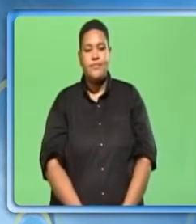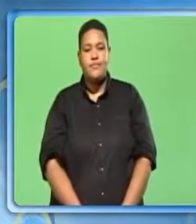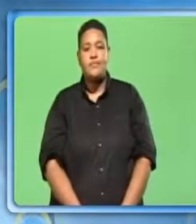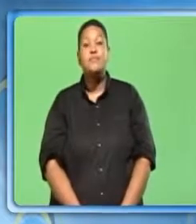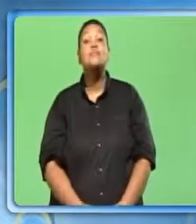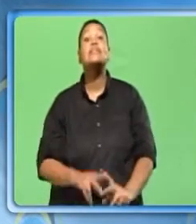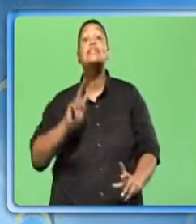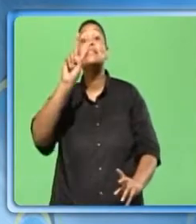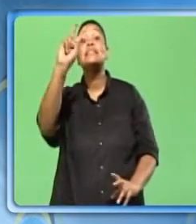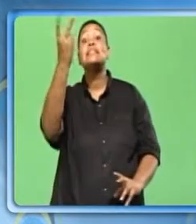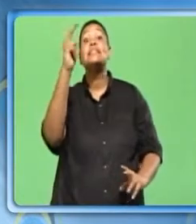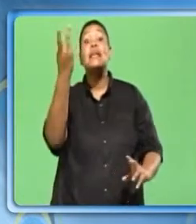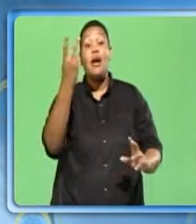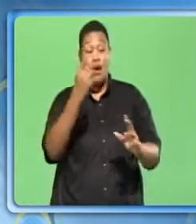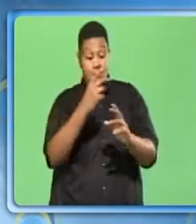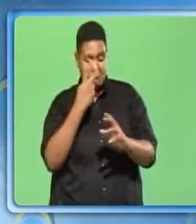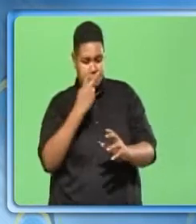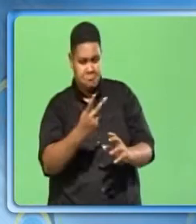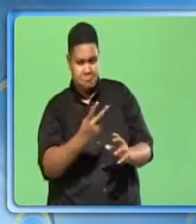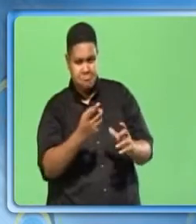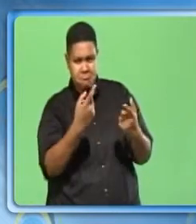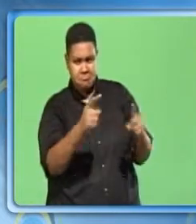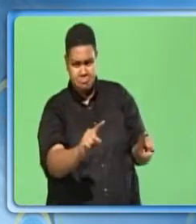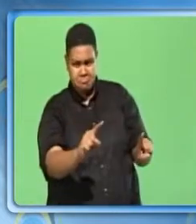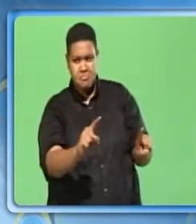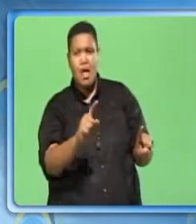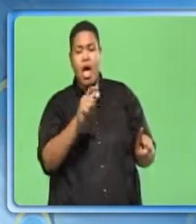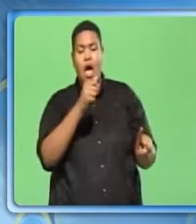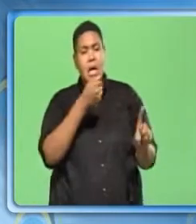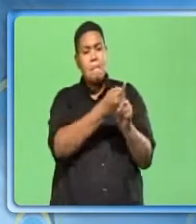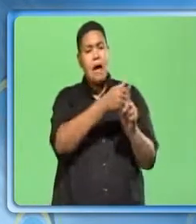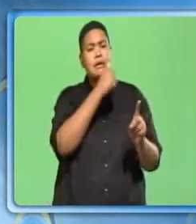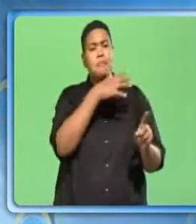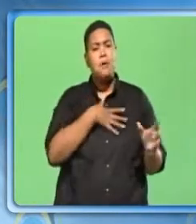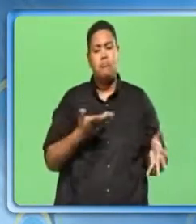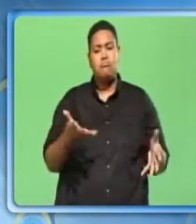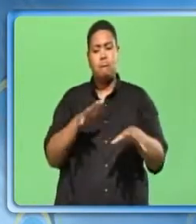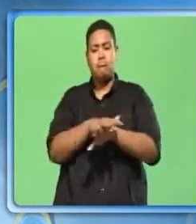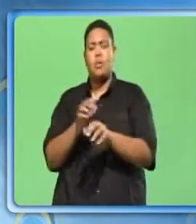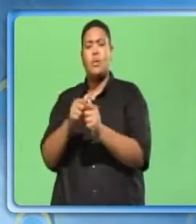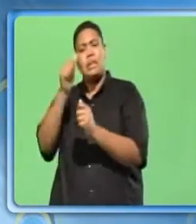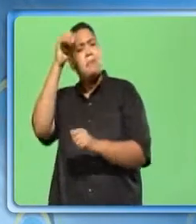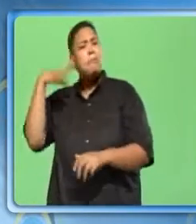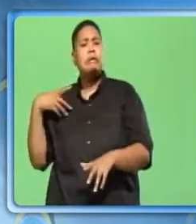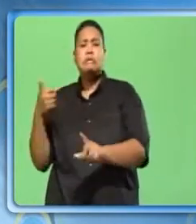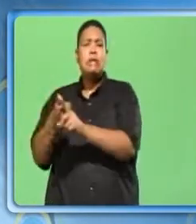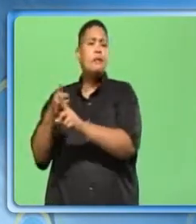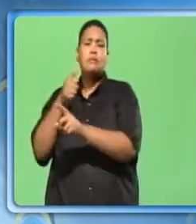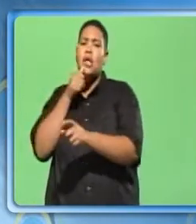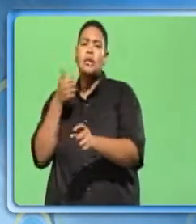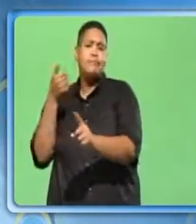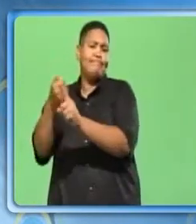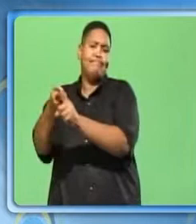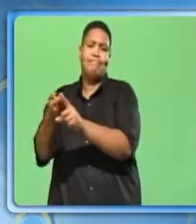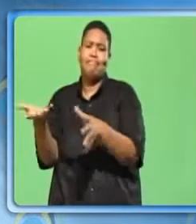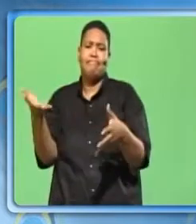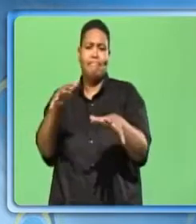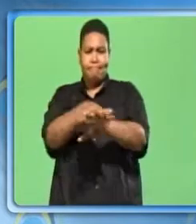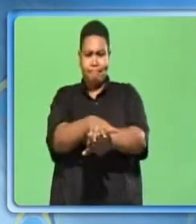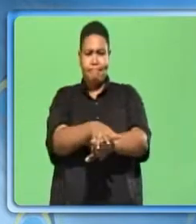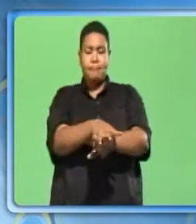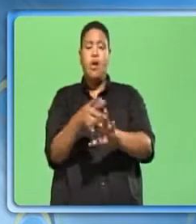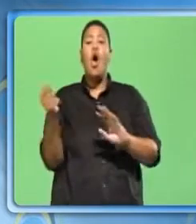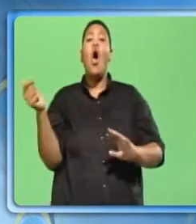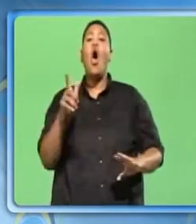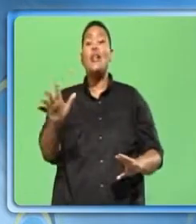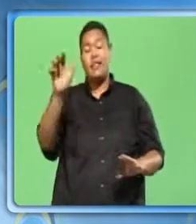In the second scenario, an affected female crosses with an unaffected male. In this case, all their